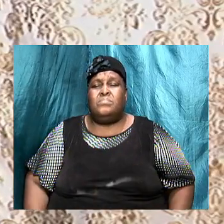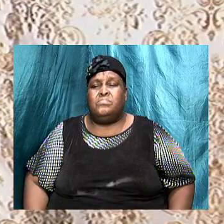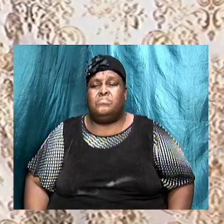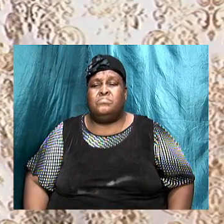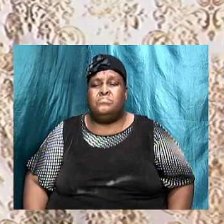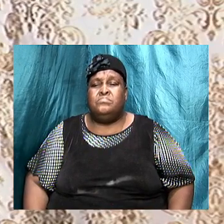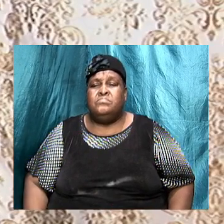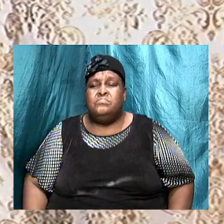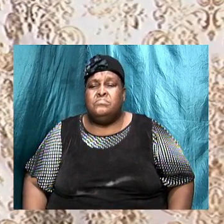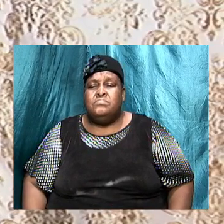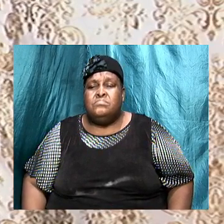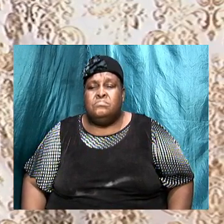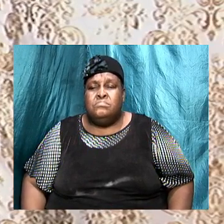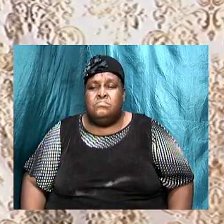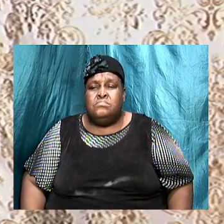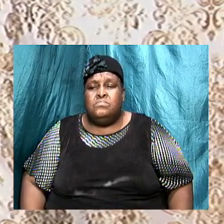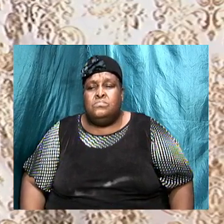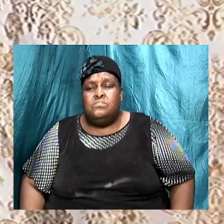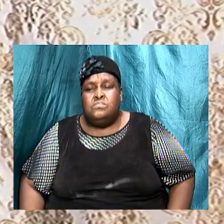repentance.